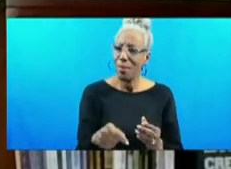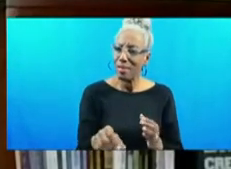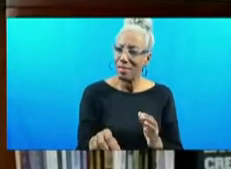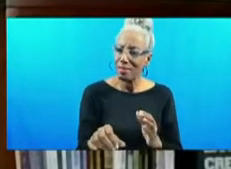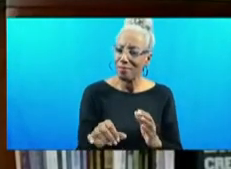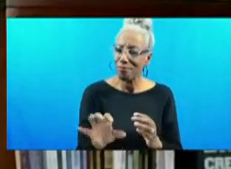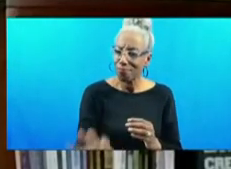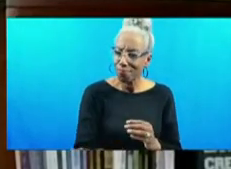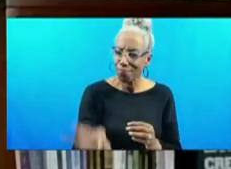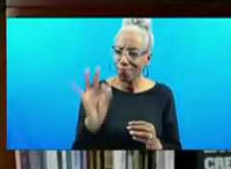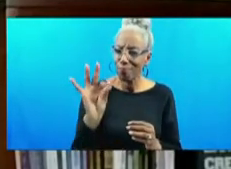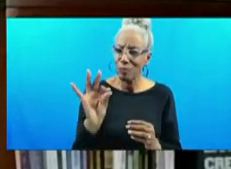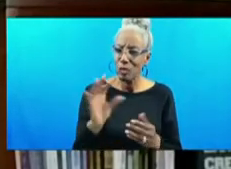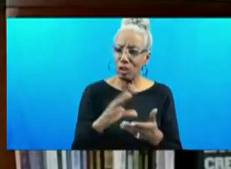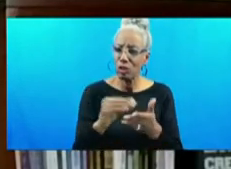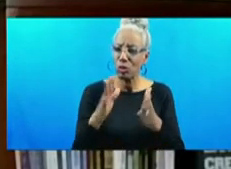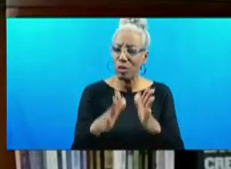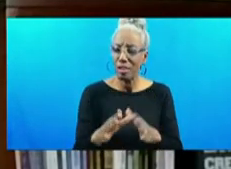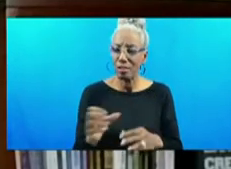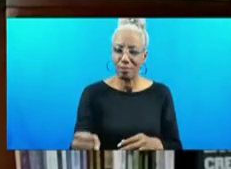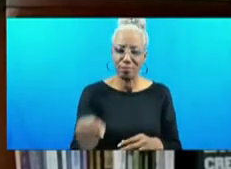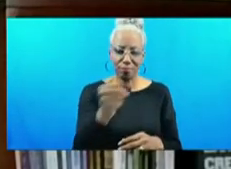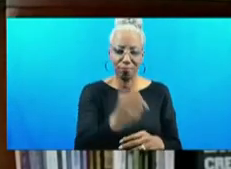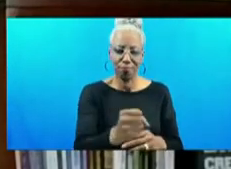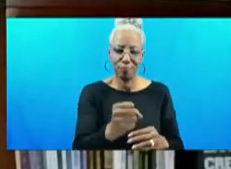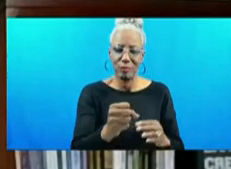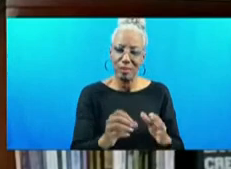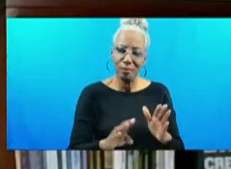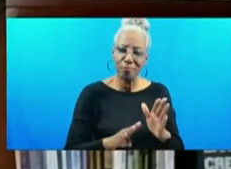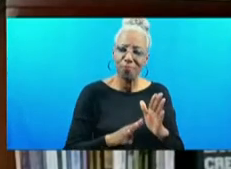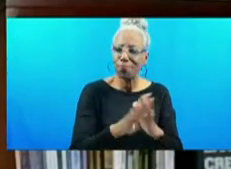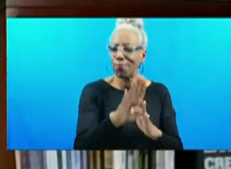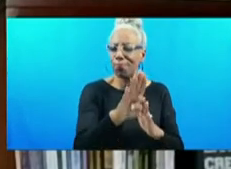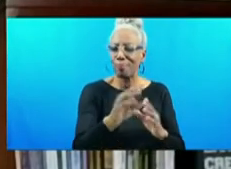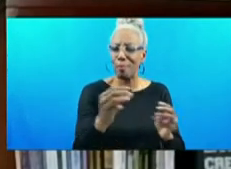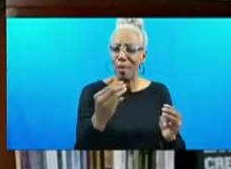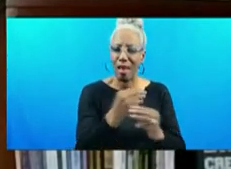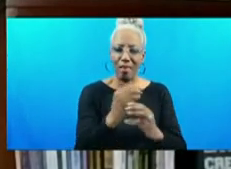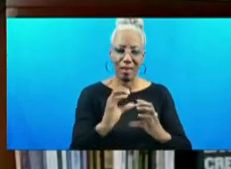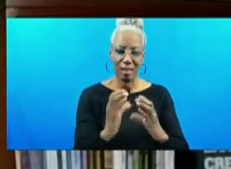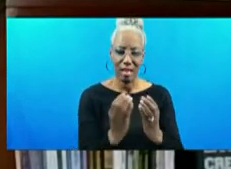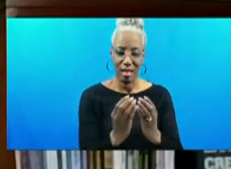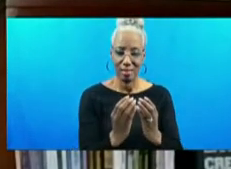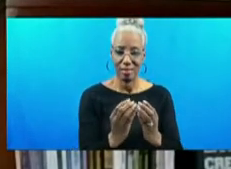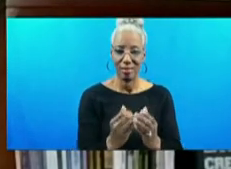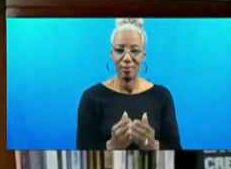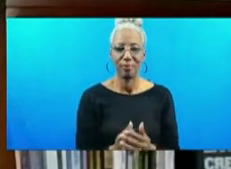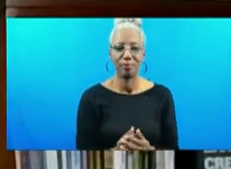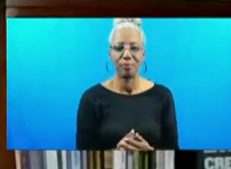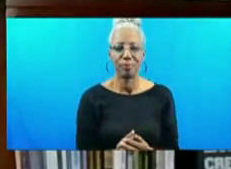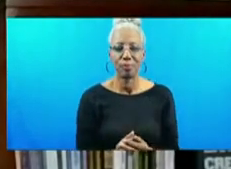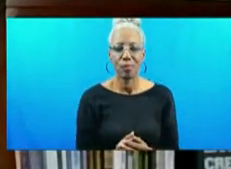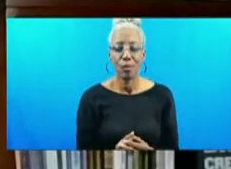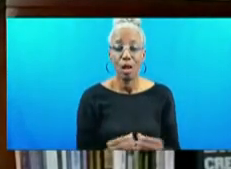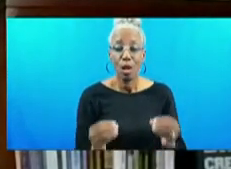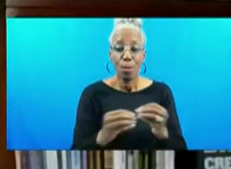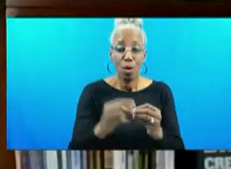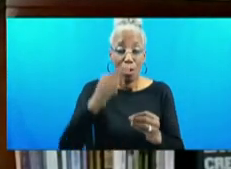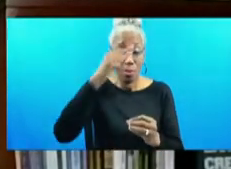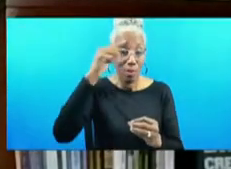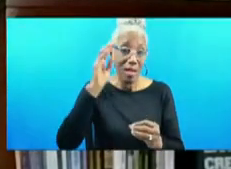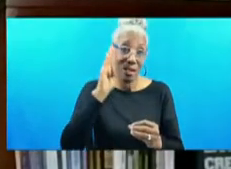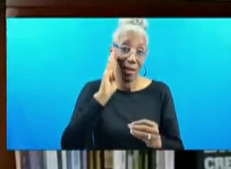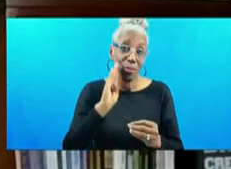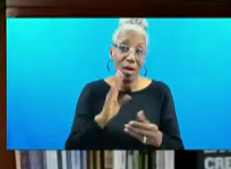We found that students, based on the data, more Black and Brown students surfaced, which then